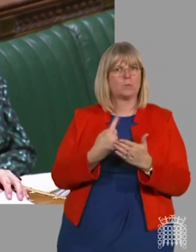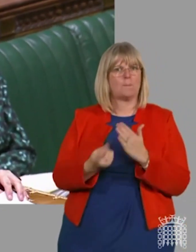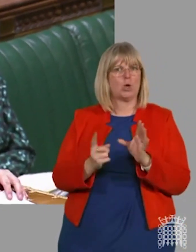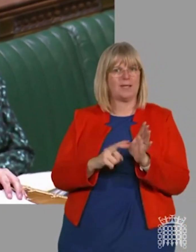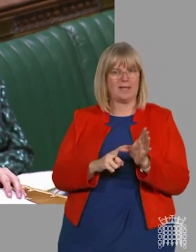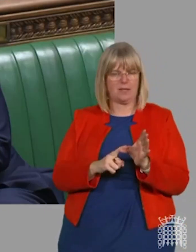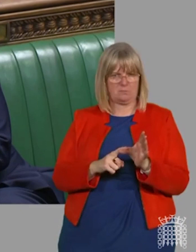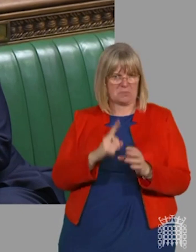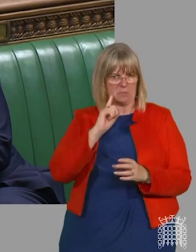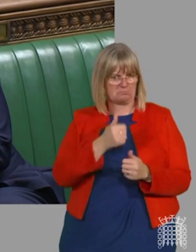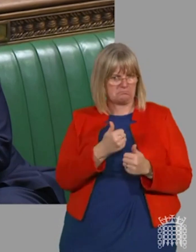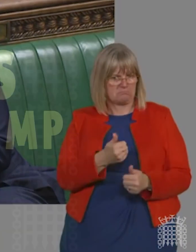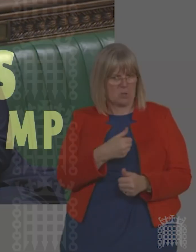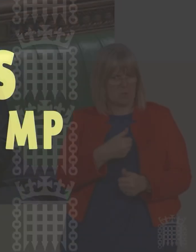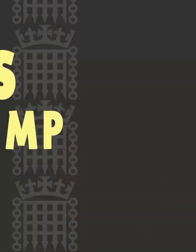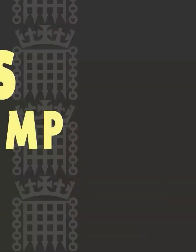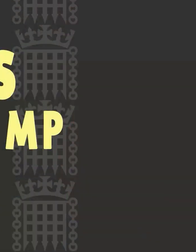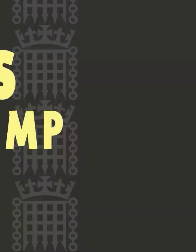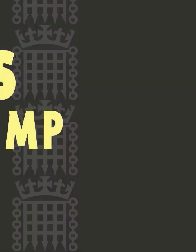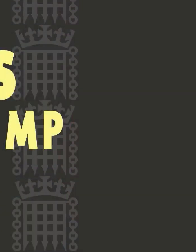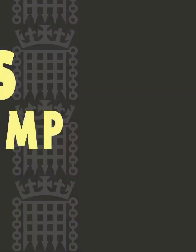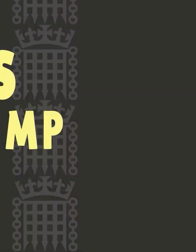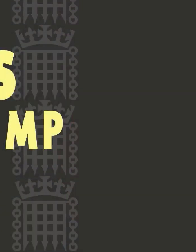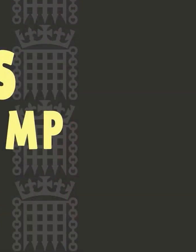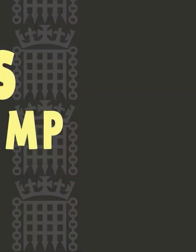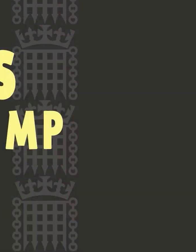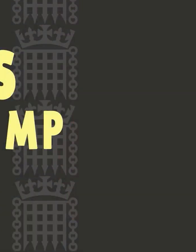point we don't believe it's a deterrent. Well Thank you too. Thank you.